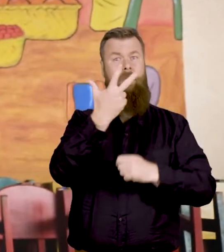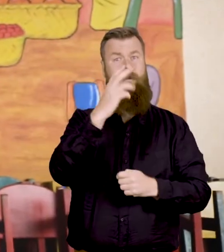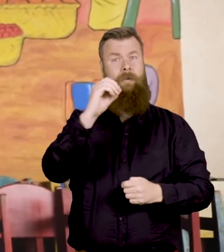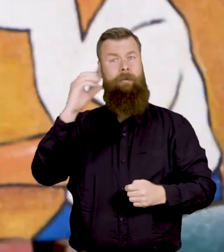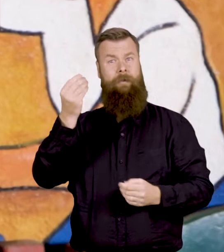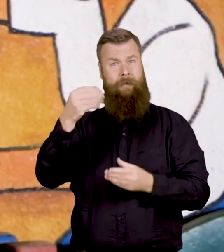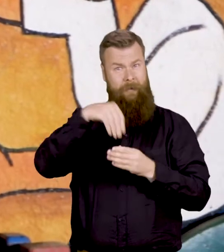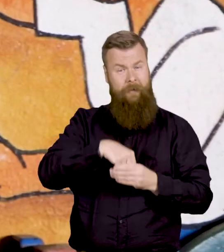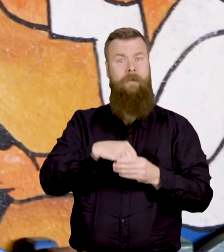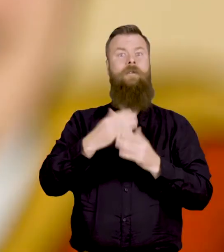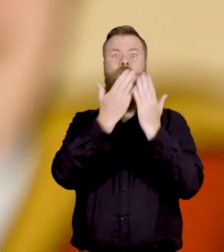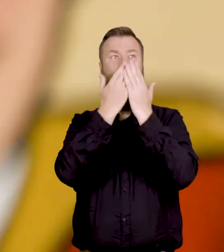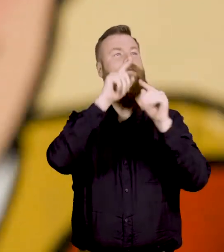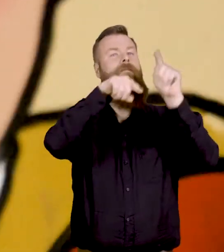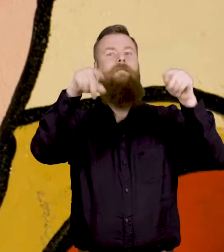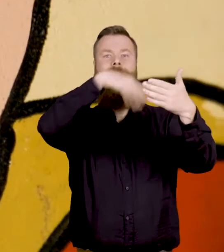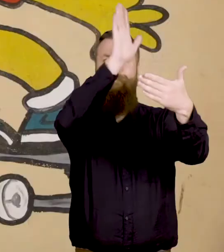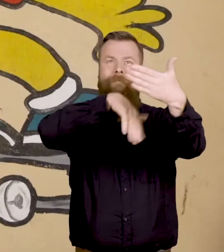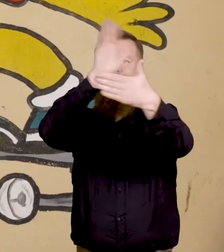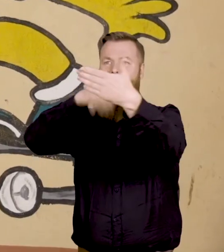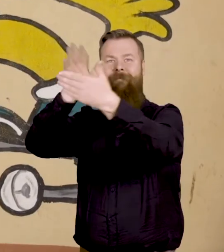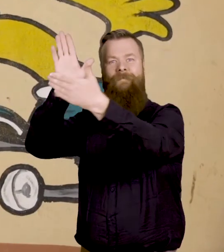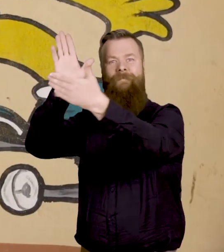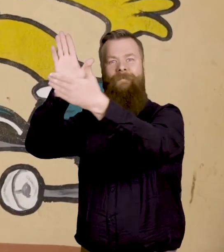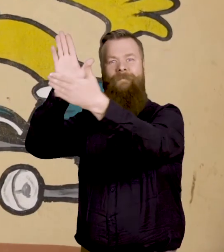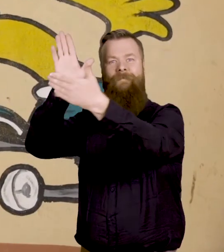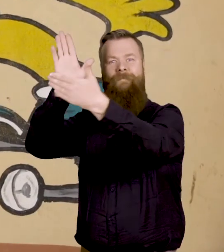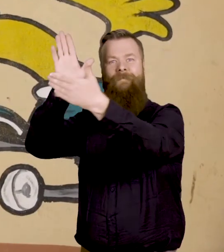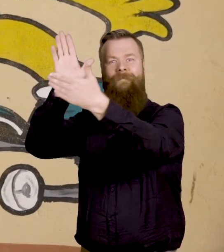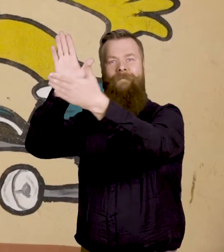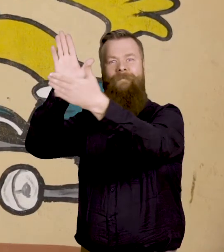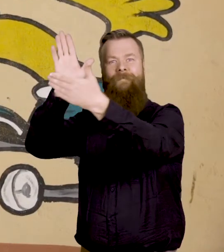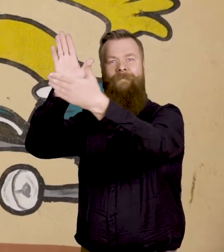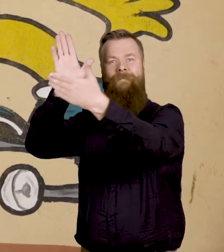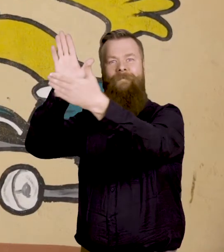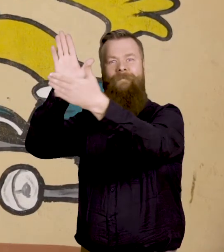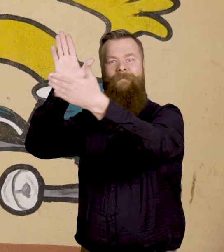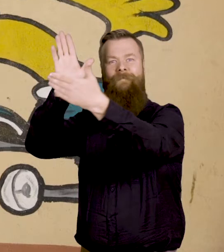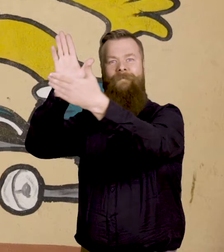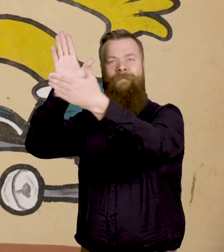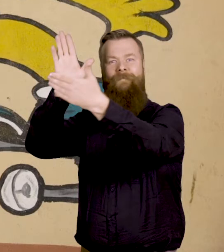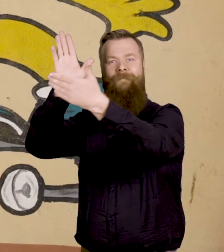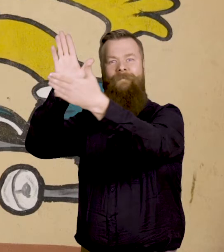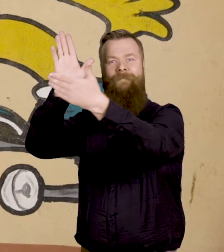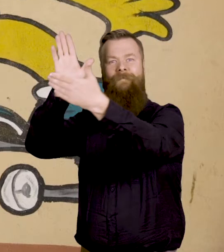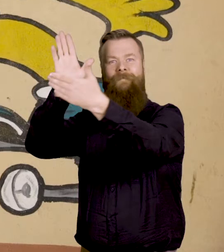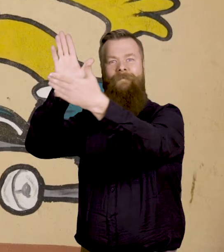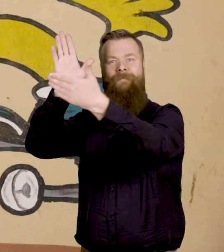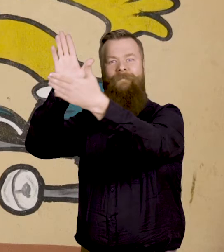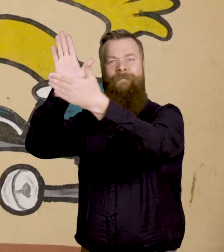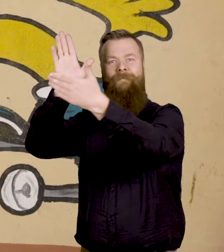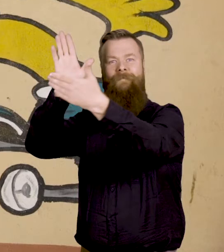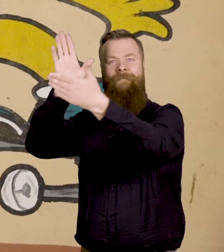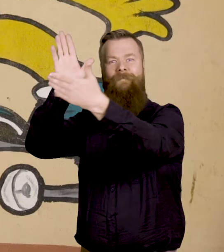300 Cordobas to do my murals at other schools. Mauricio walks up a dirt road. Behind him, ramshackle